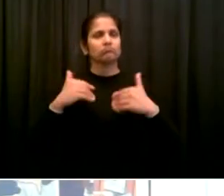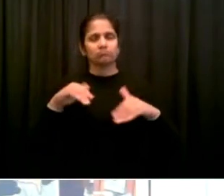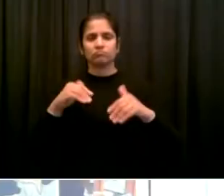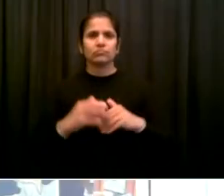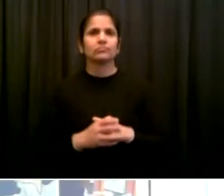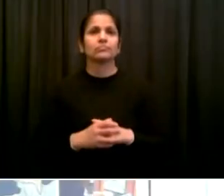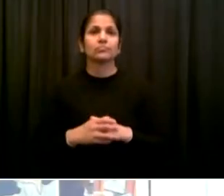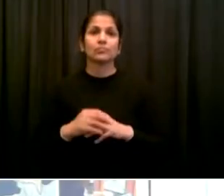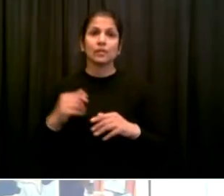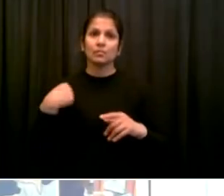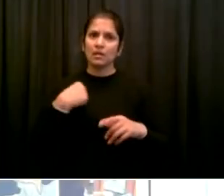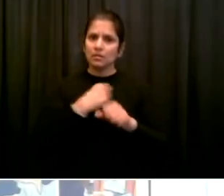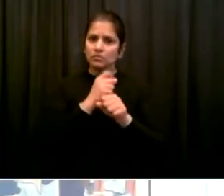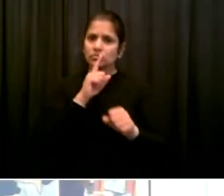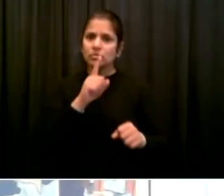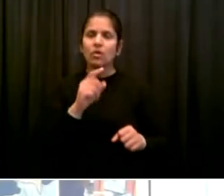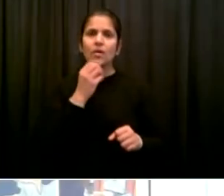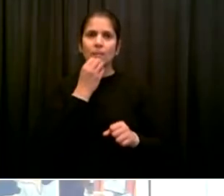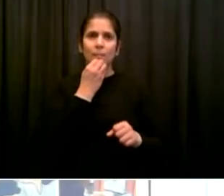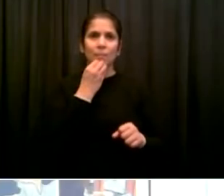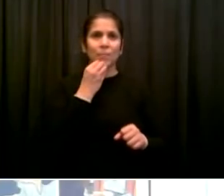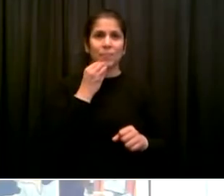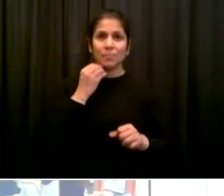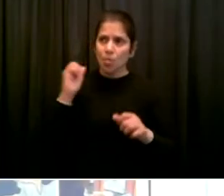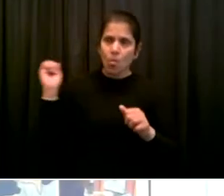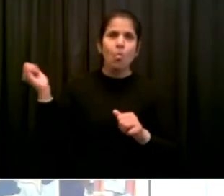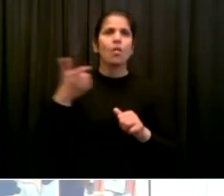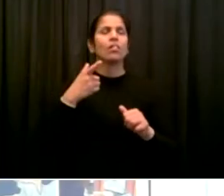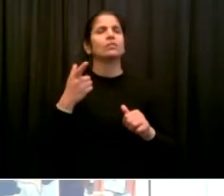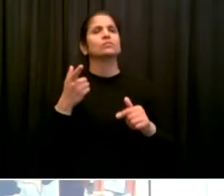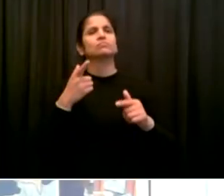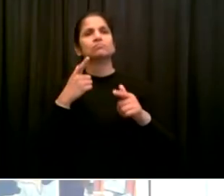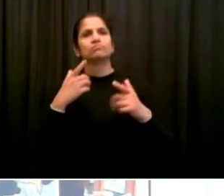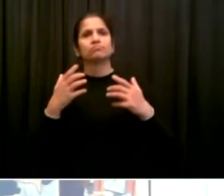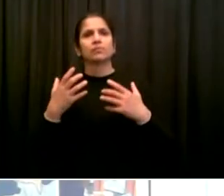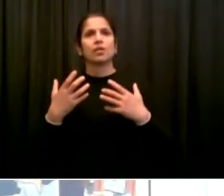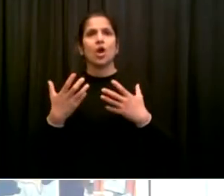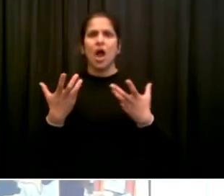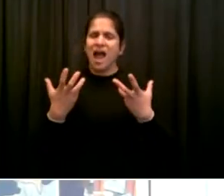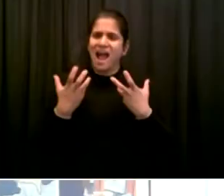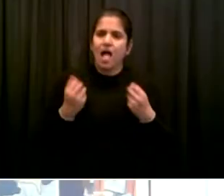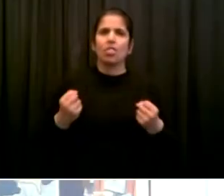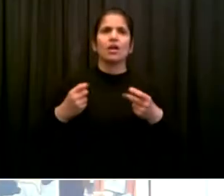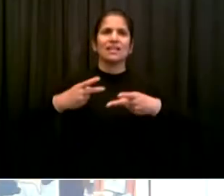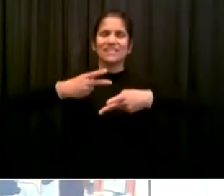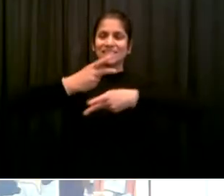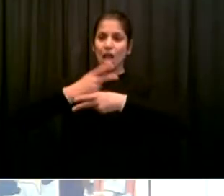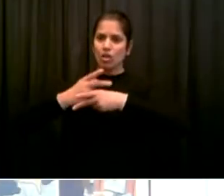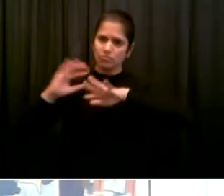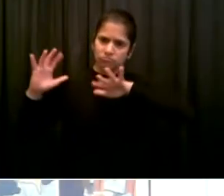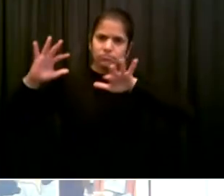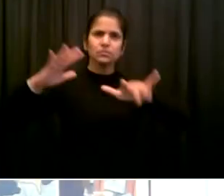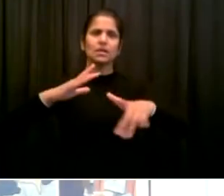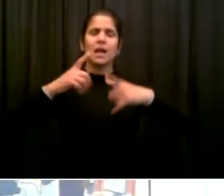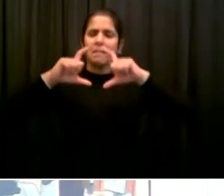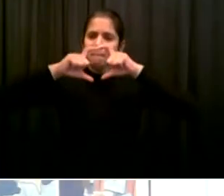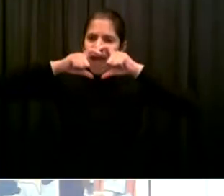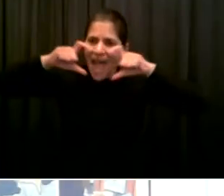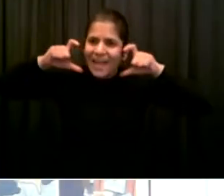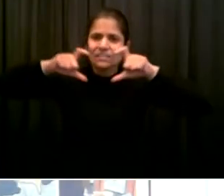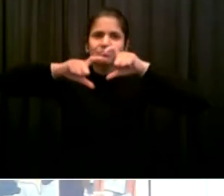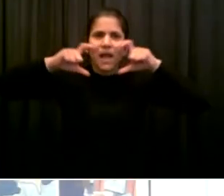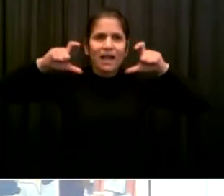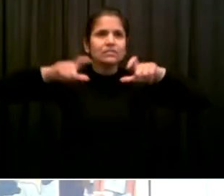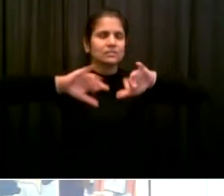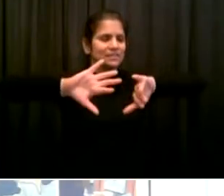we take all of the public health precautions that we know work. Masking, distancing, hand washing, staying home when